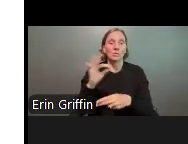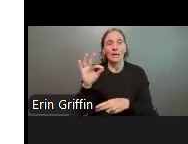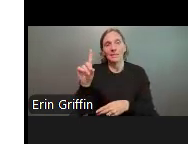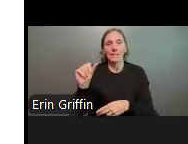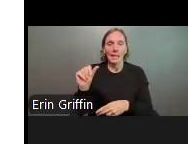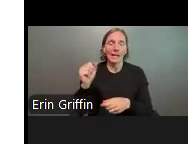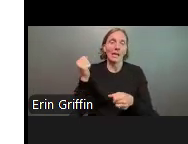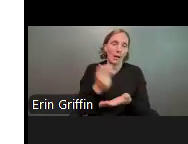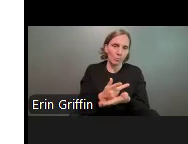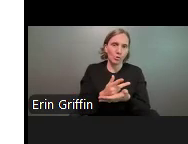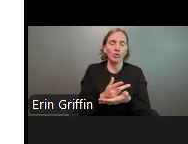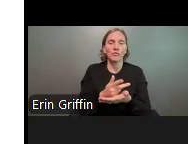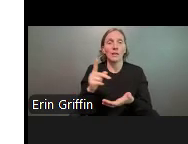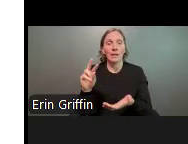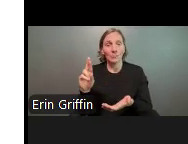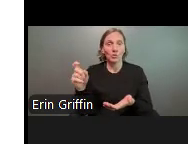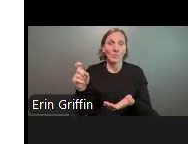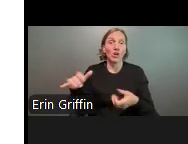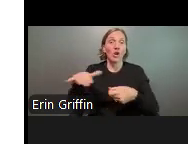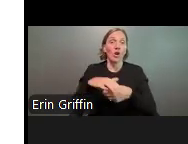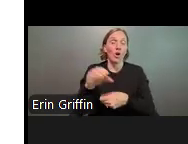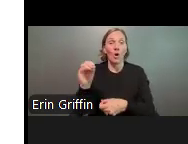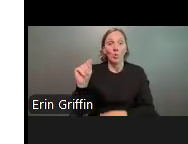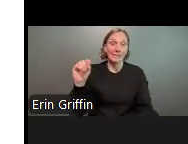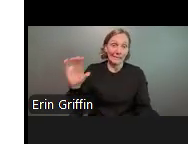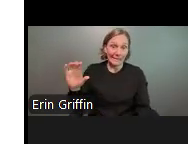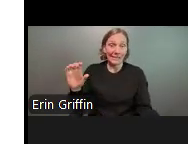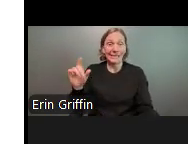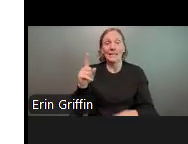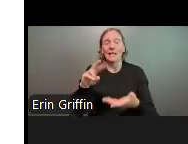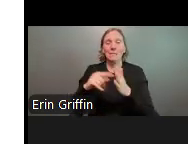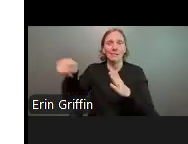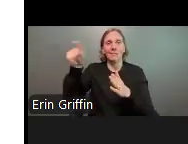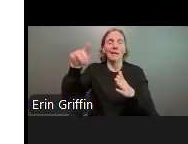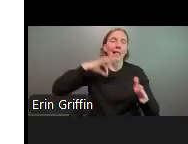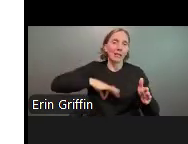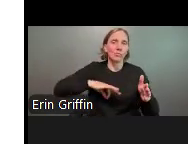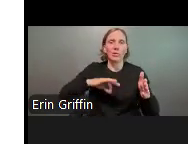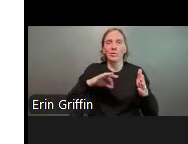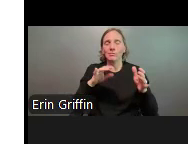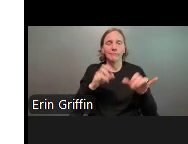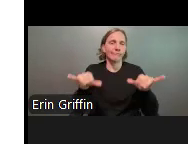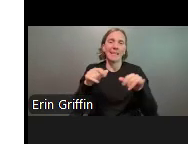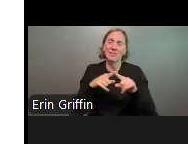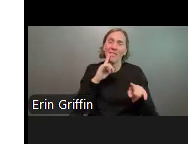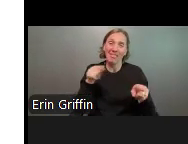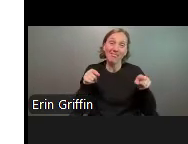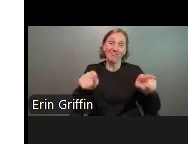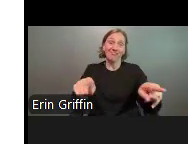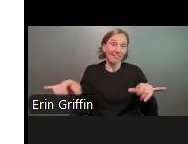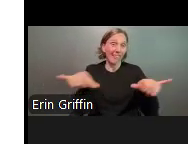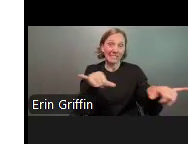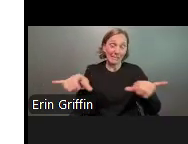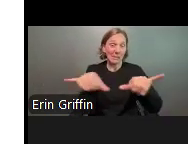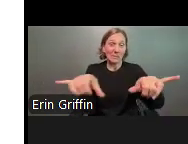and over-the-counter drugs that are produced by rebate eligible manufacturers. Same status quo. Also,